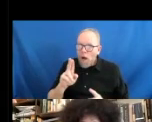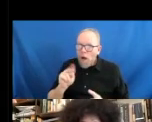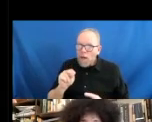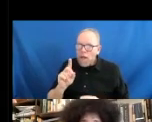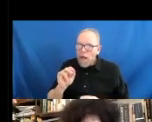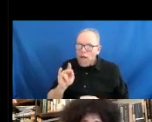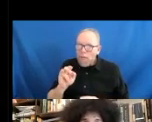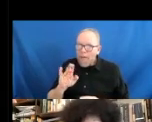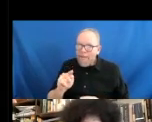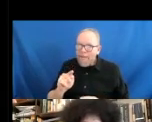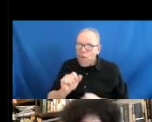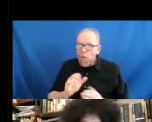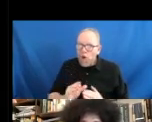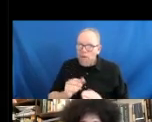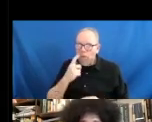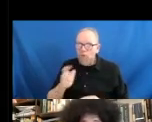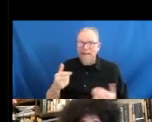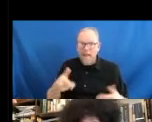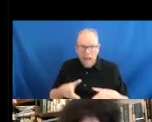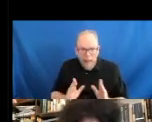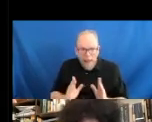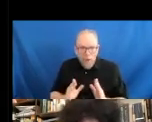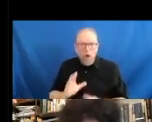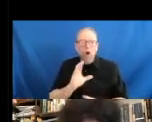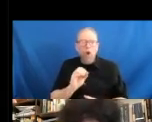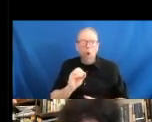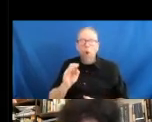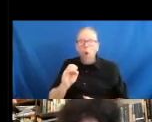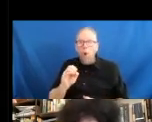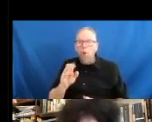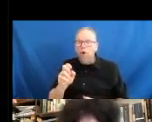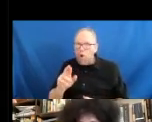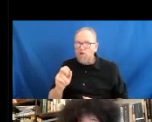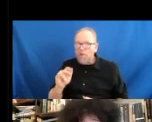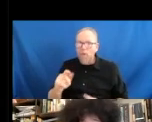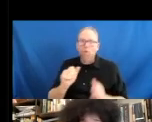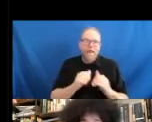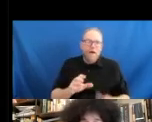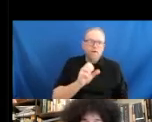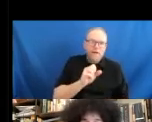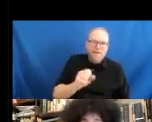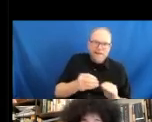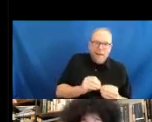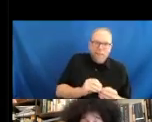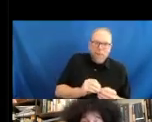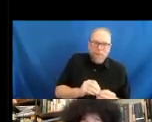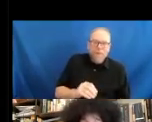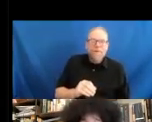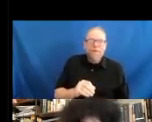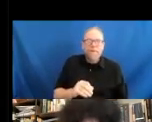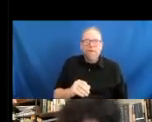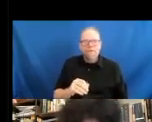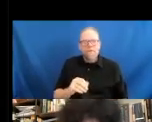allow co-ownership without the use of a social security number. Members of co-ops must write